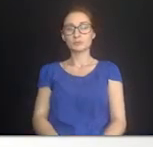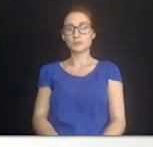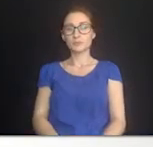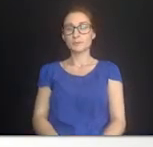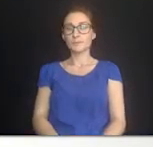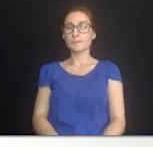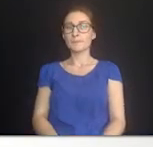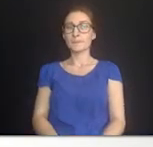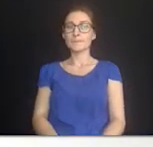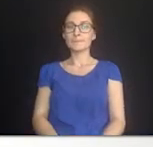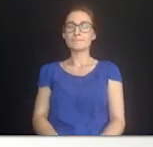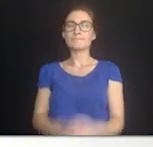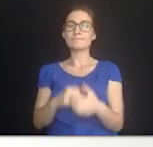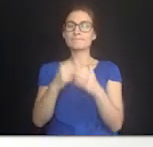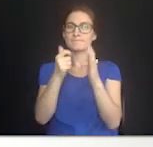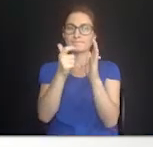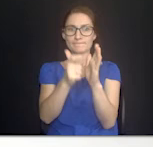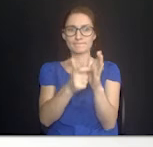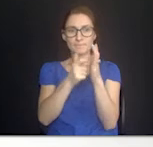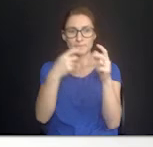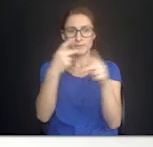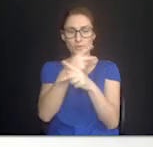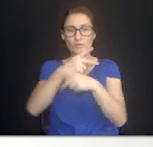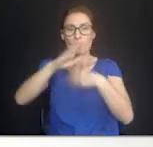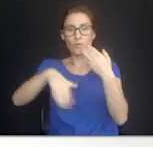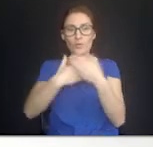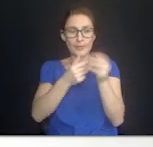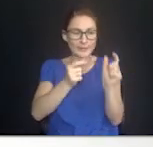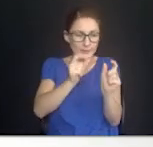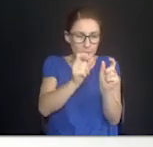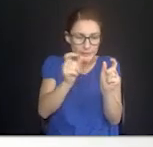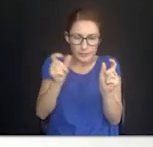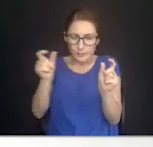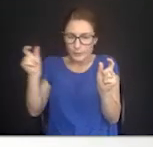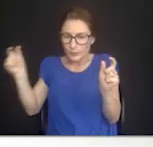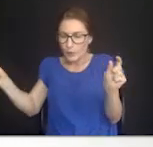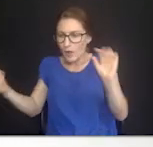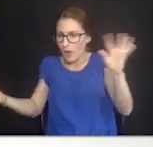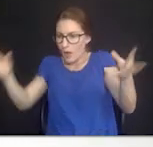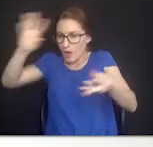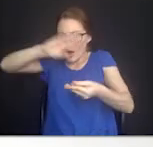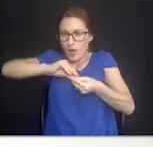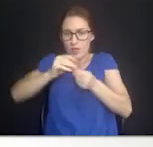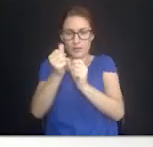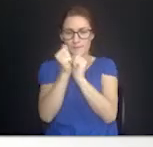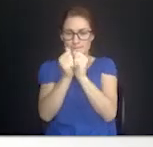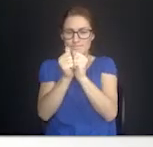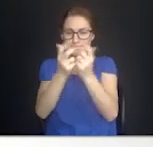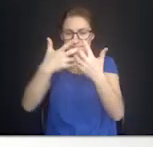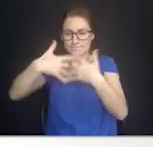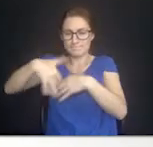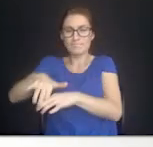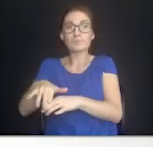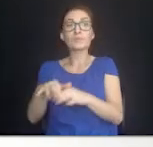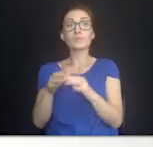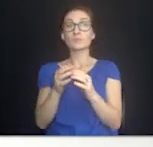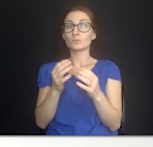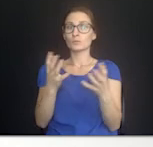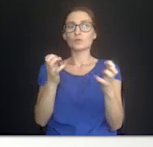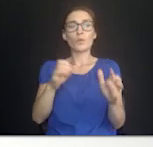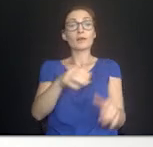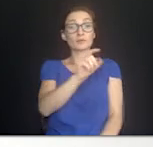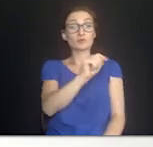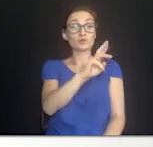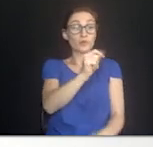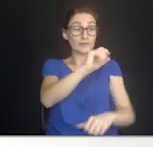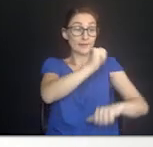all those little pieces and how they come together so that we don't end up with a trust and no money in it, right? And it doesn't